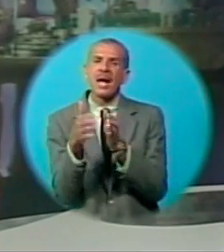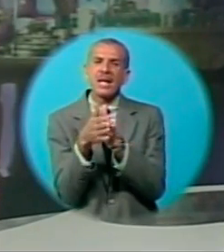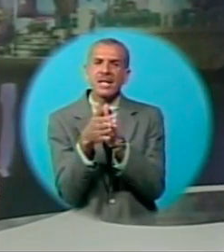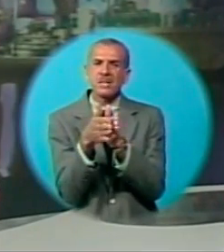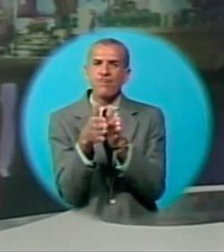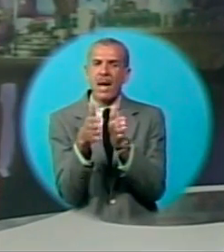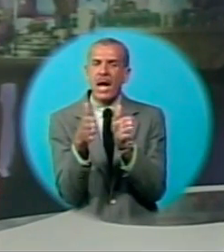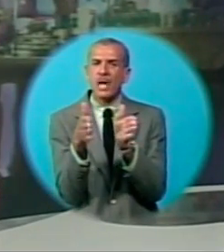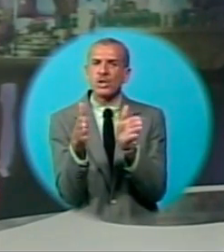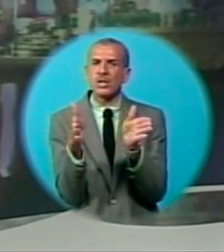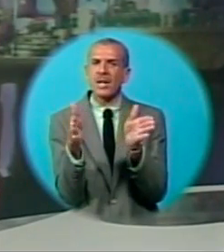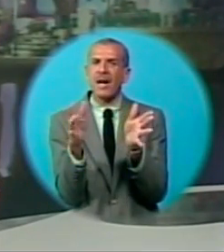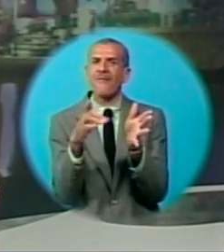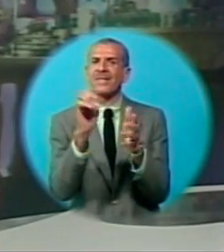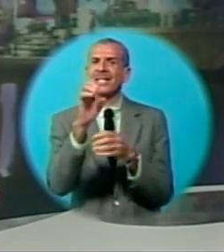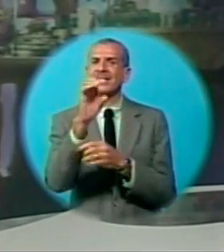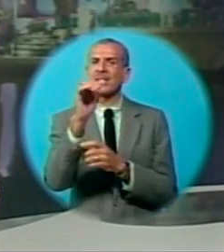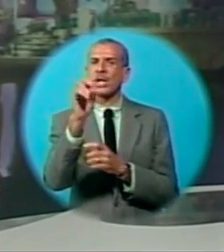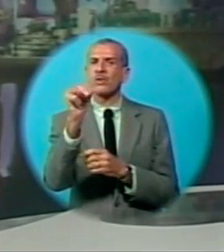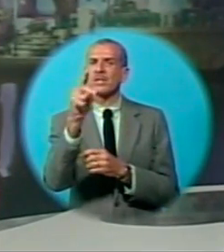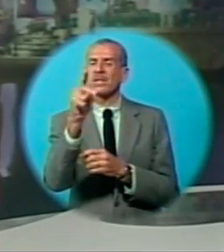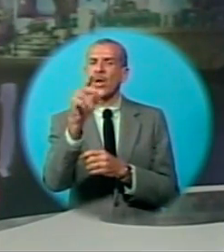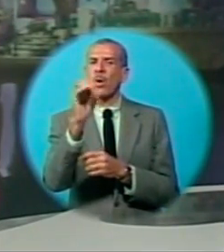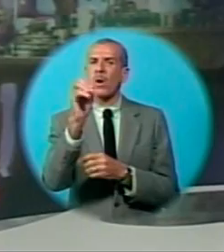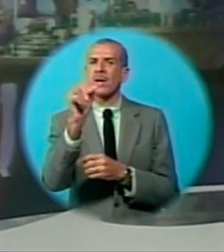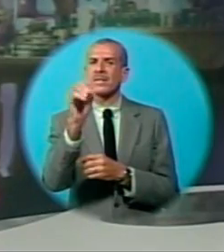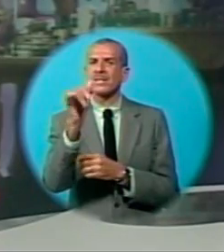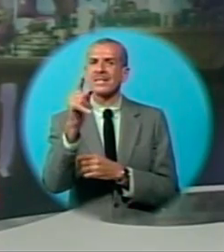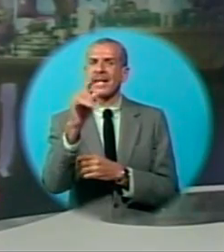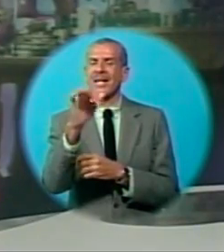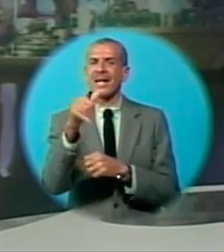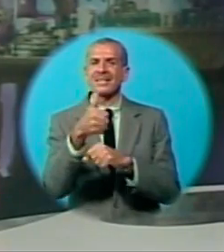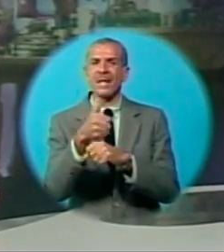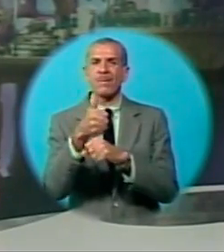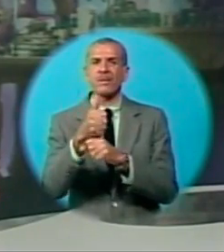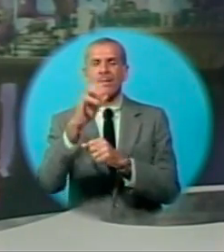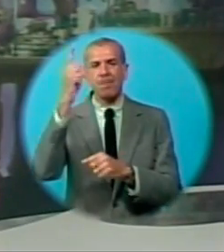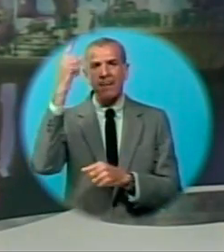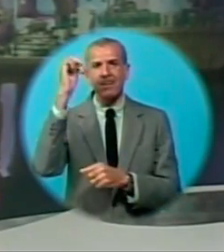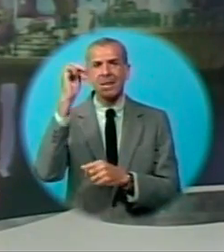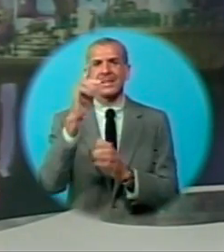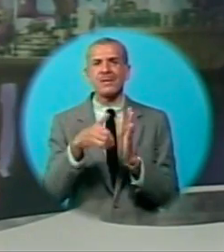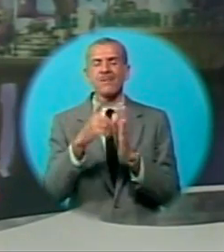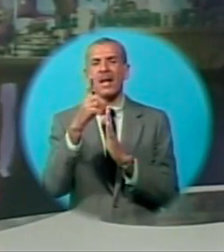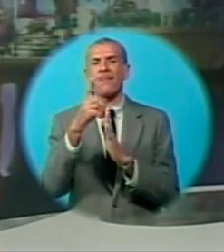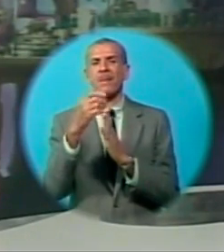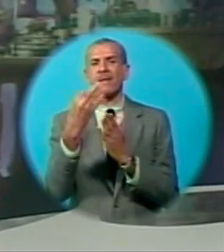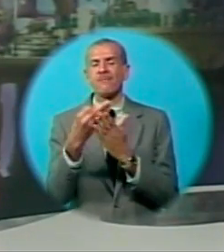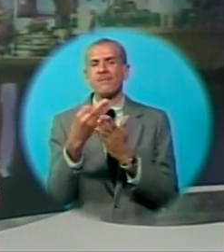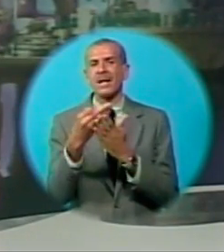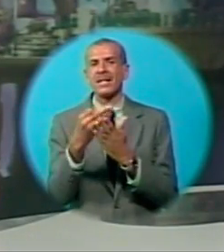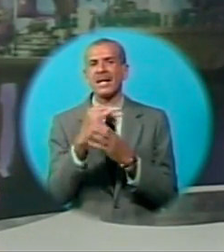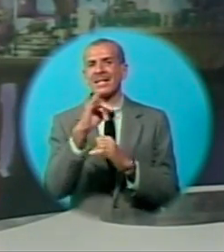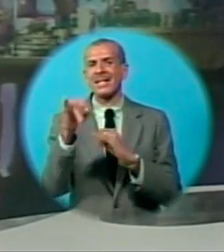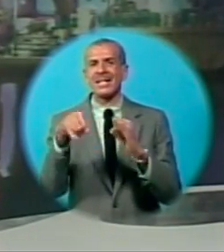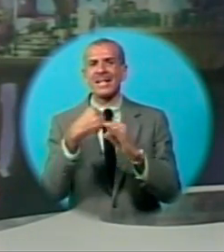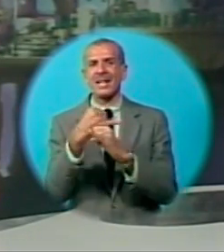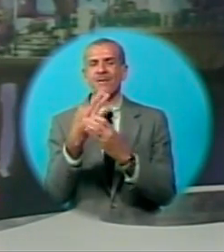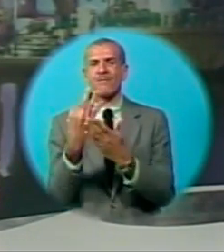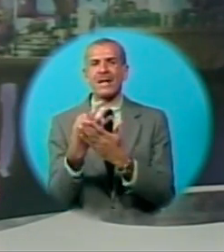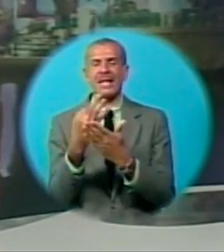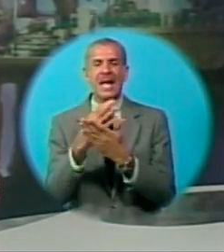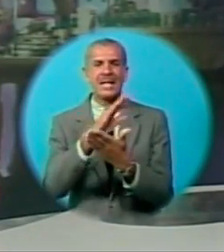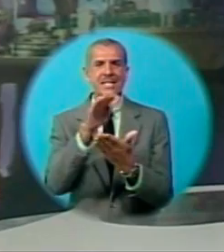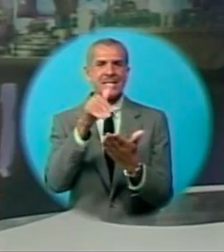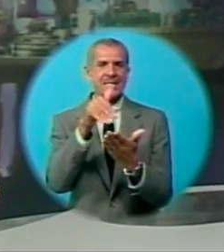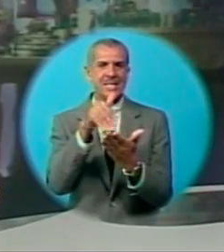expansion of the Divine Echoes Orchestra Initiative and establishment of the Patrick Manning Development Fund at the International Finance